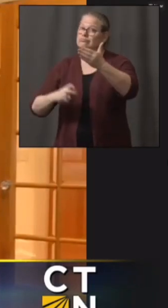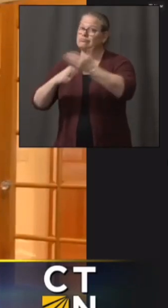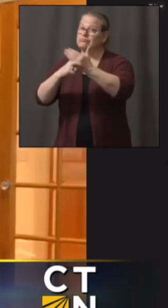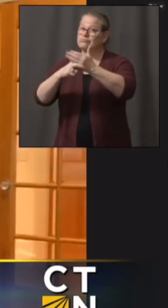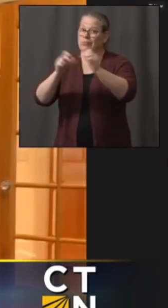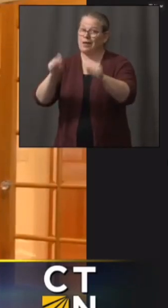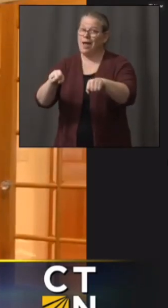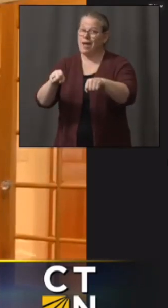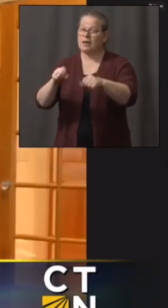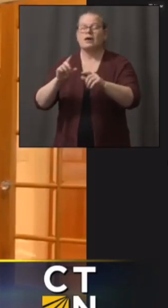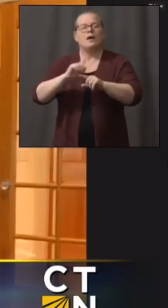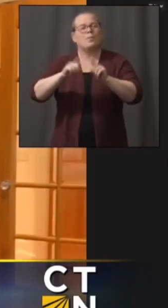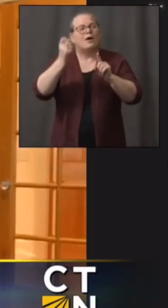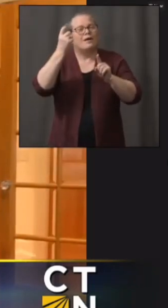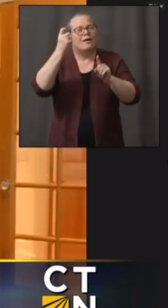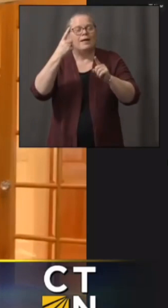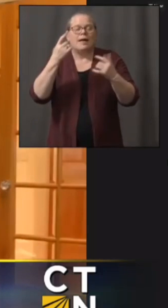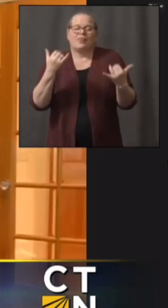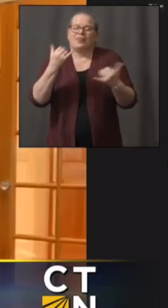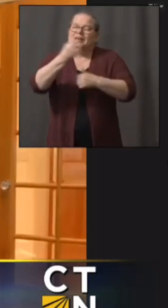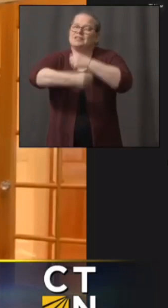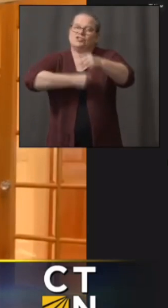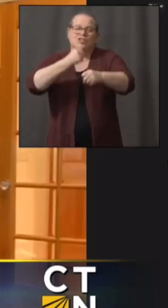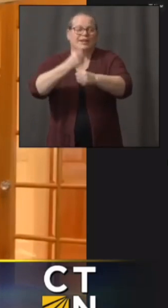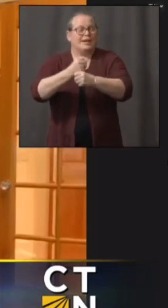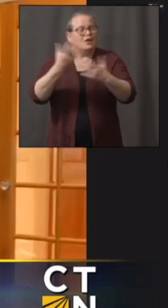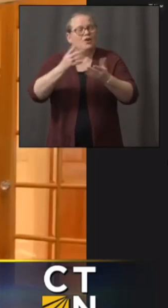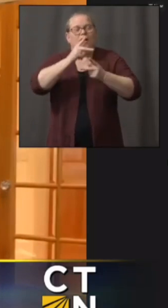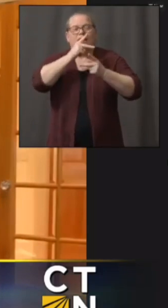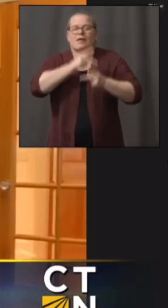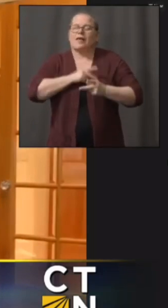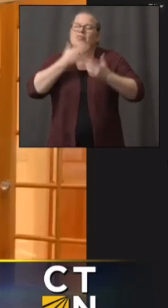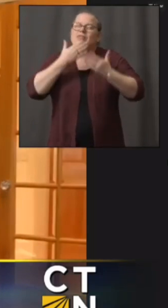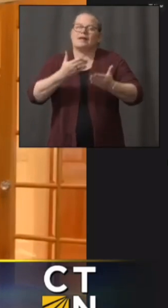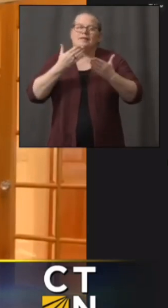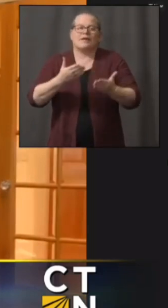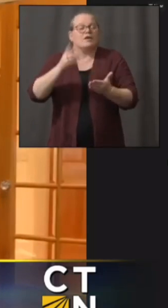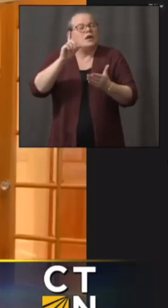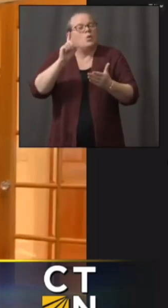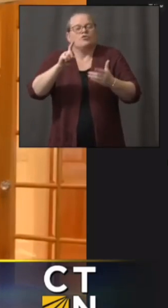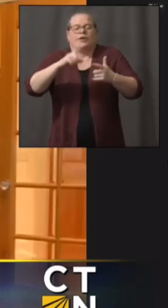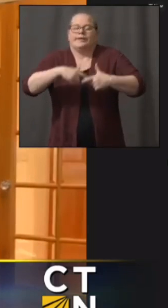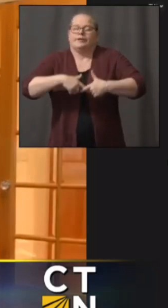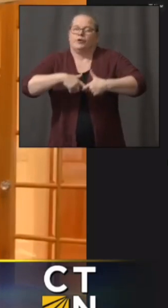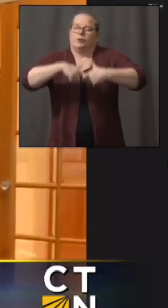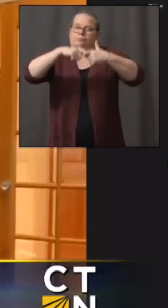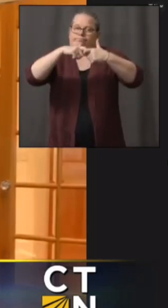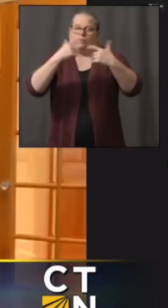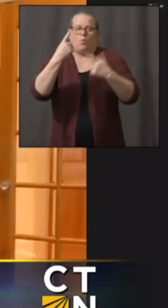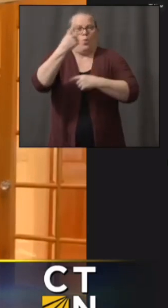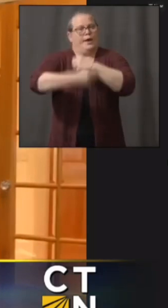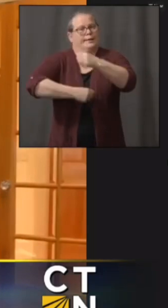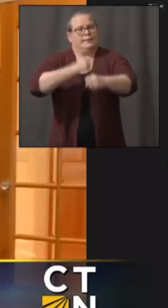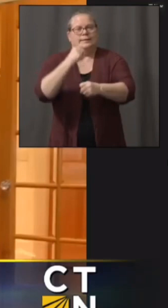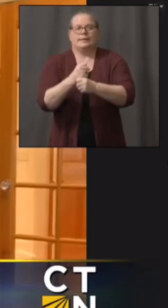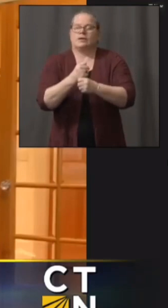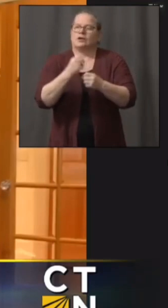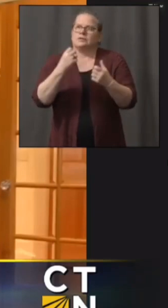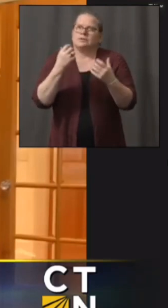this Thanksgiving off and follow the rules. This is such an important time for our state to bend this curve and get these numbers back under